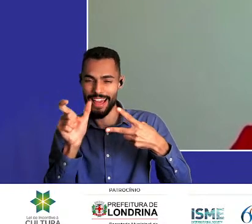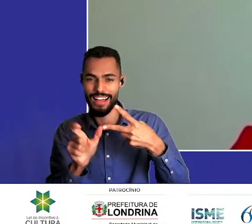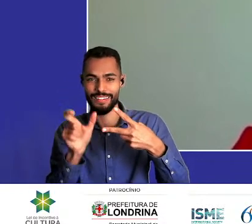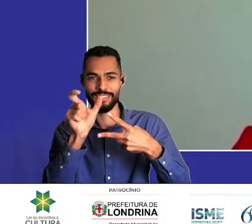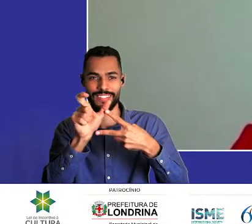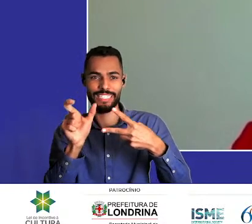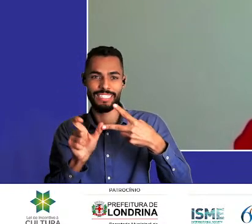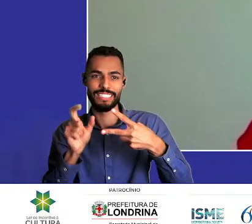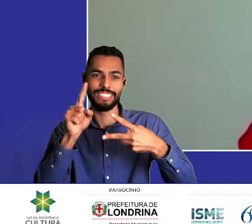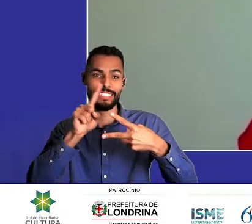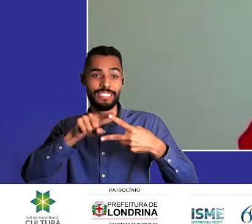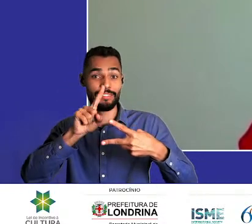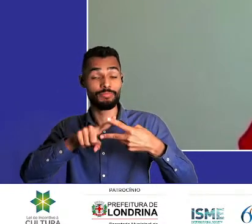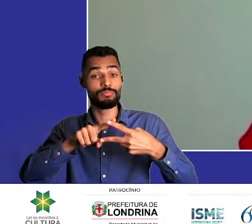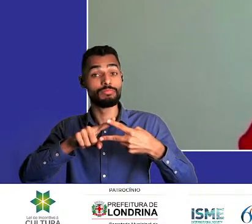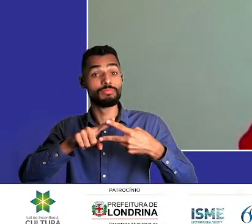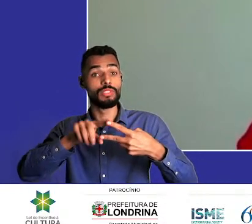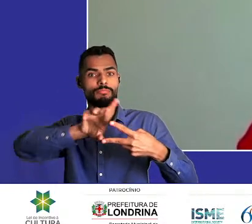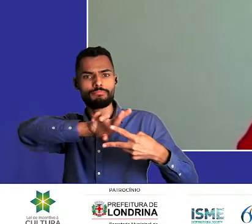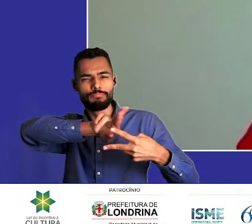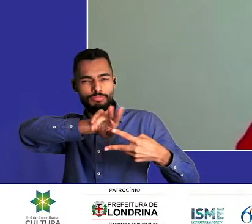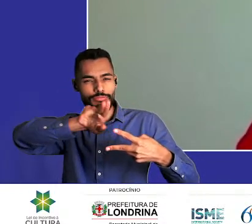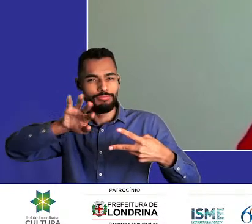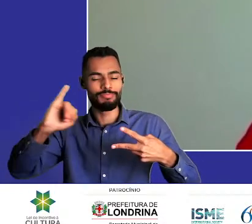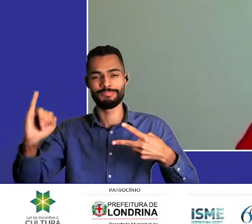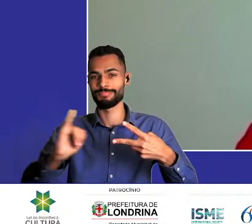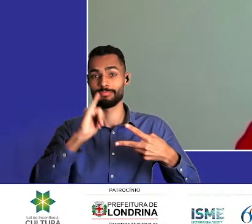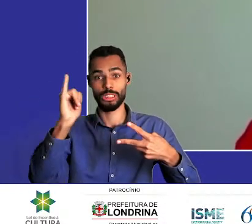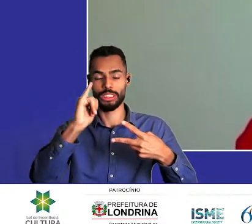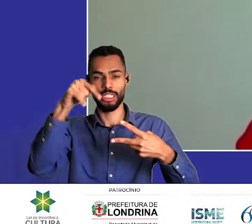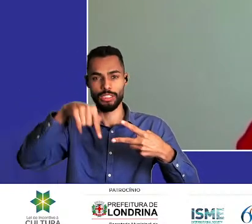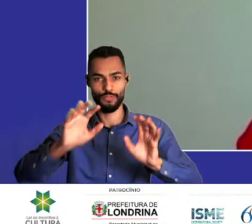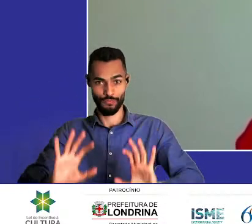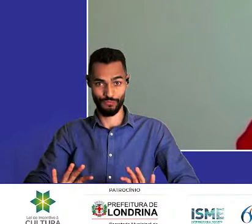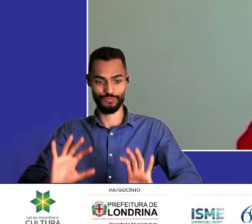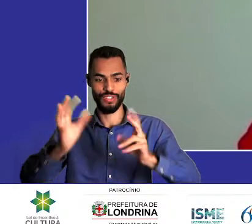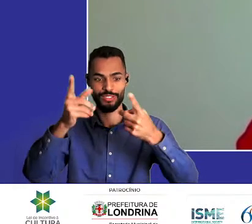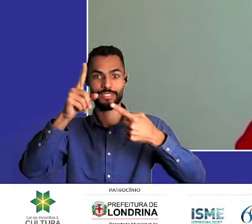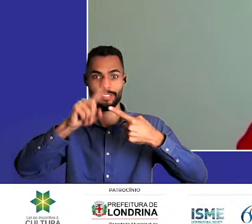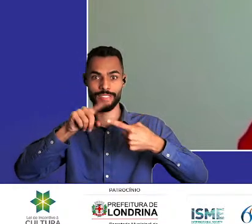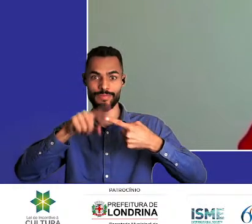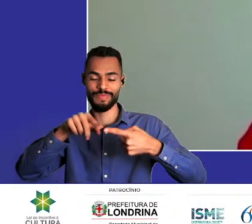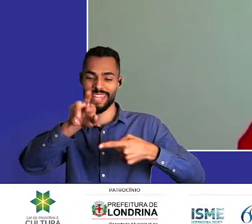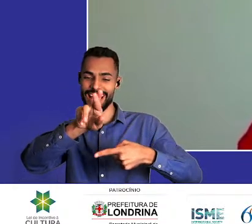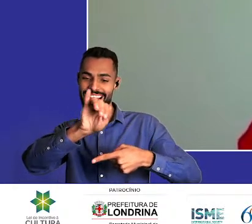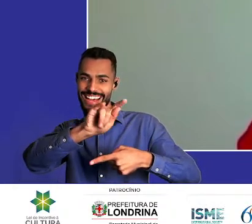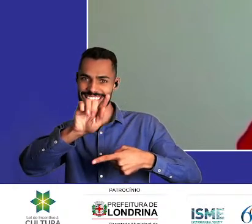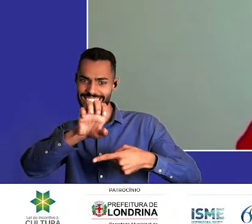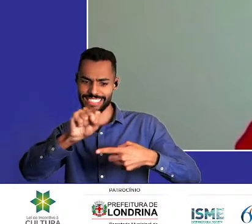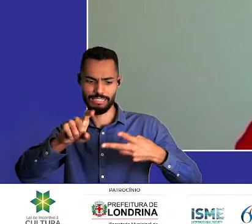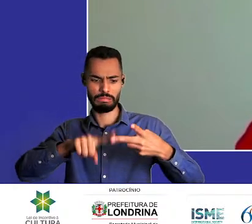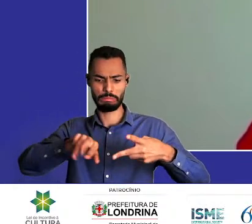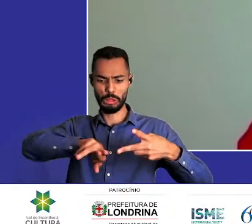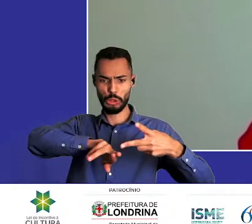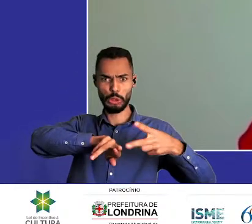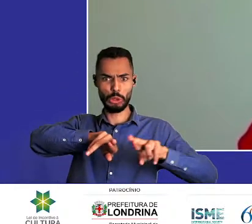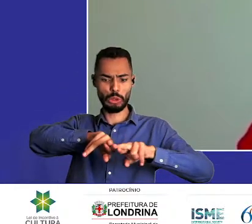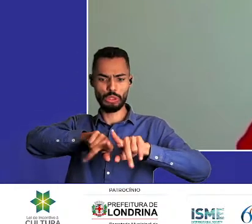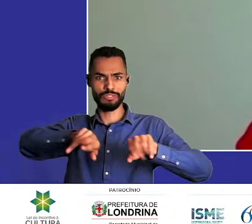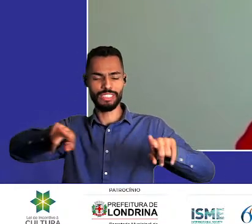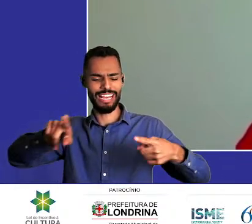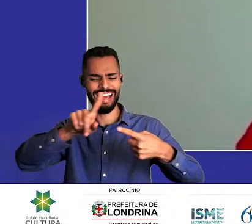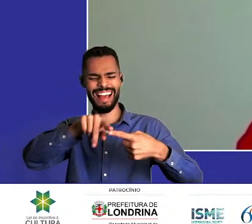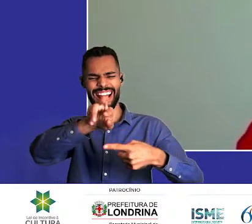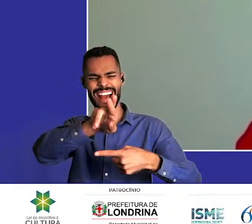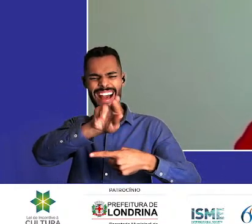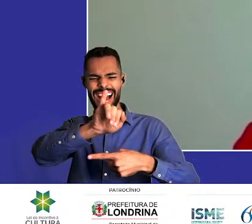symposium: roots and diversity. When I say roots, I mean it in the sense